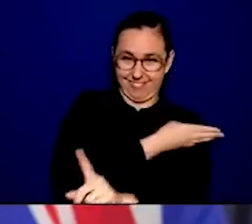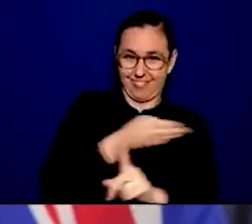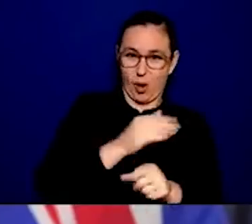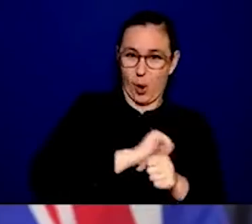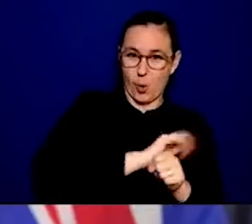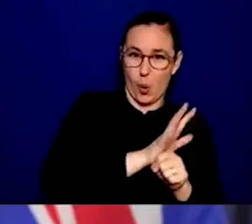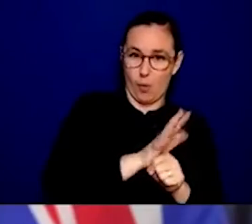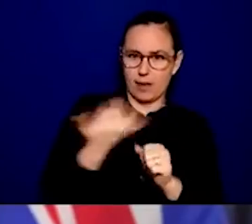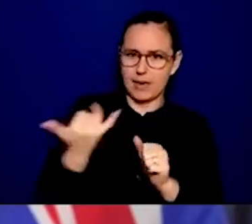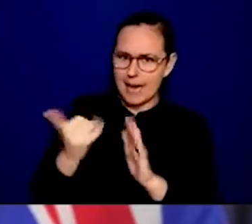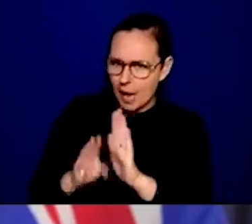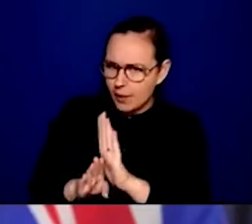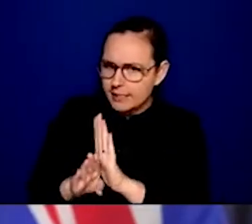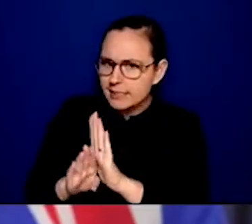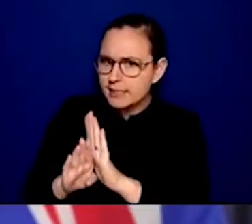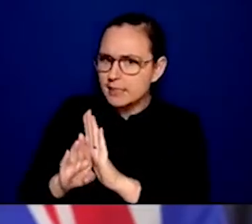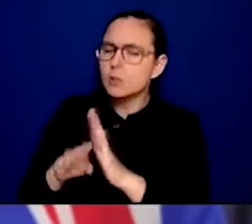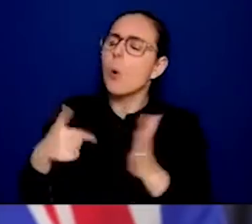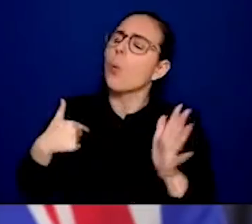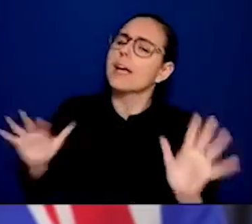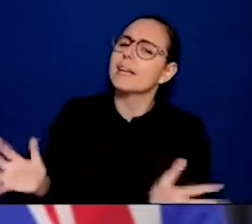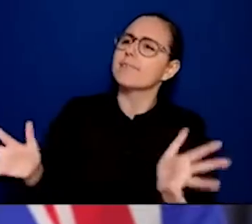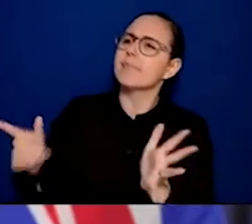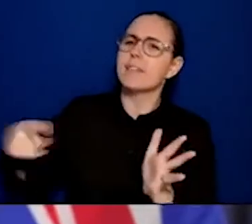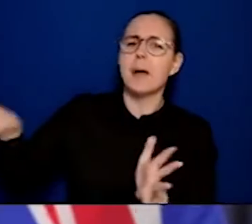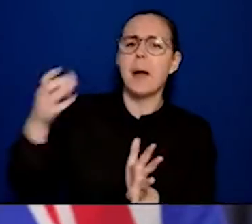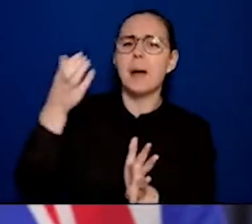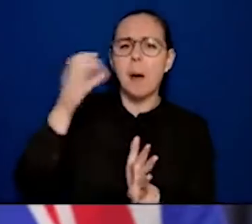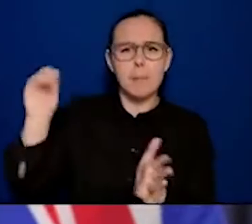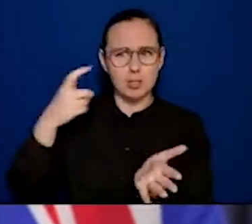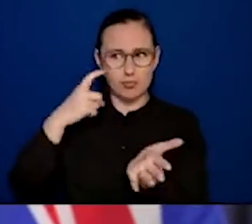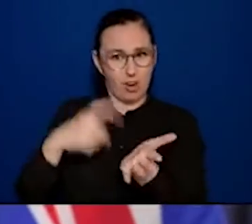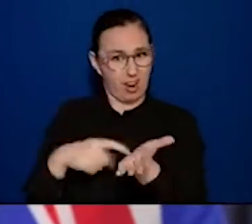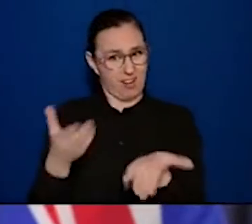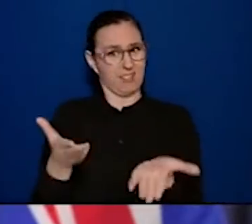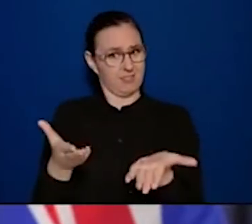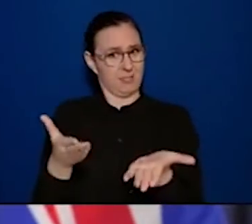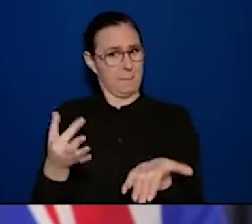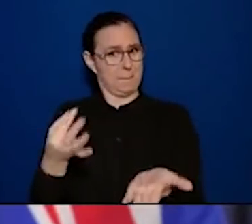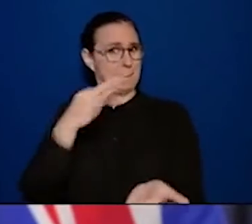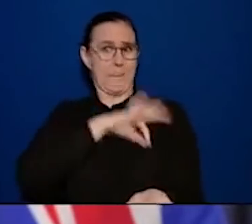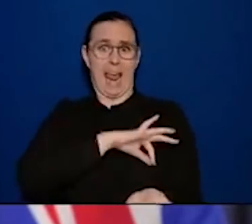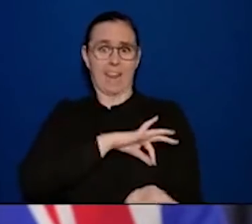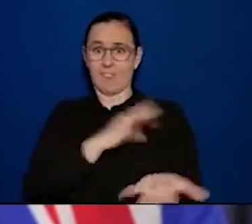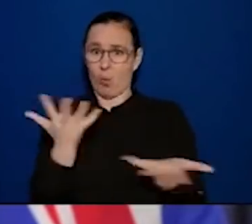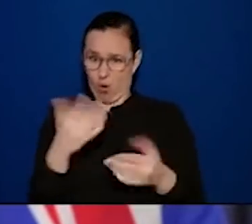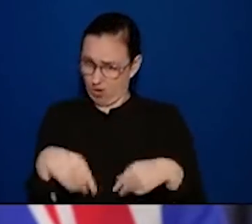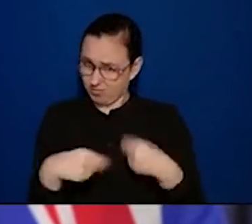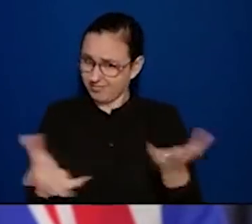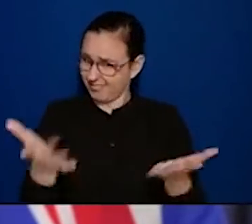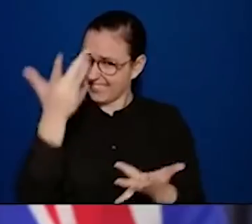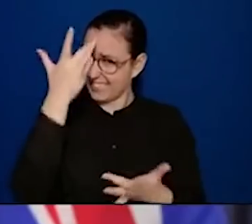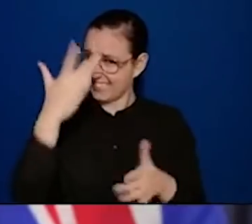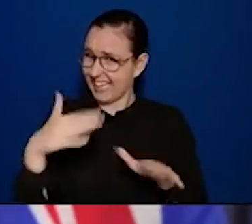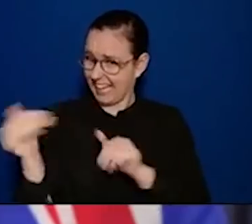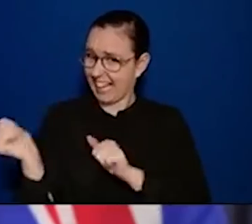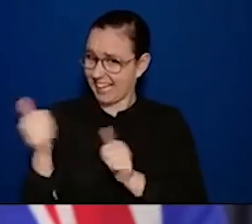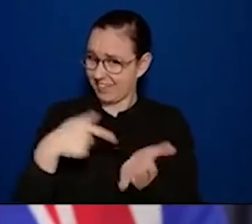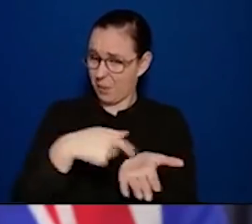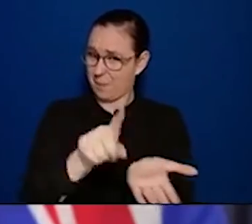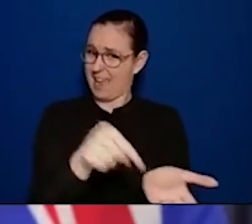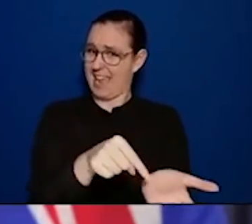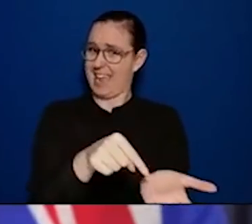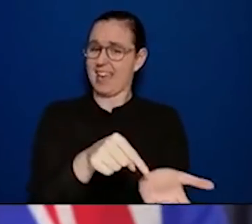providing paid sick leave. The experience in other jurisdictions has shown many positive economic and social benefits of paid